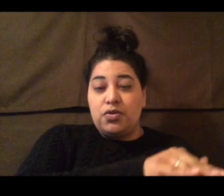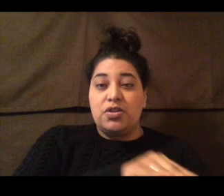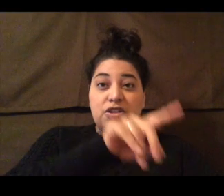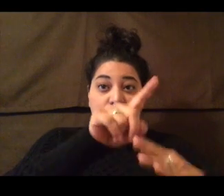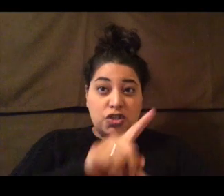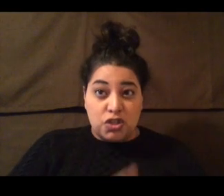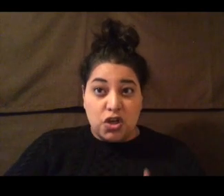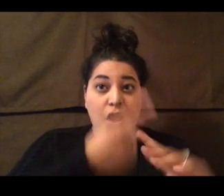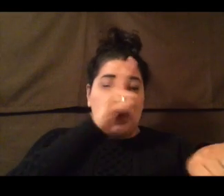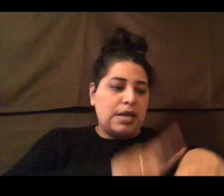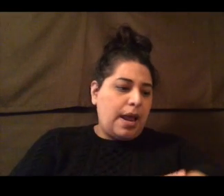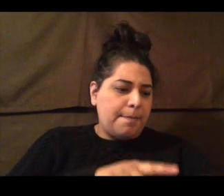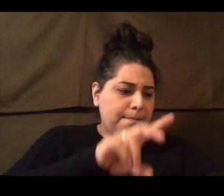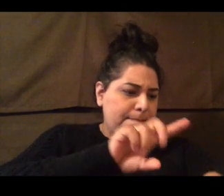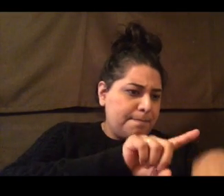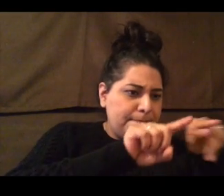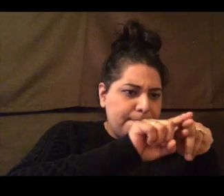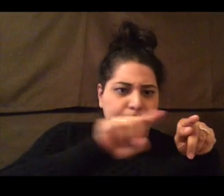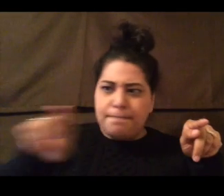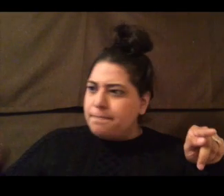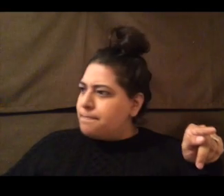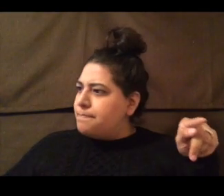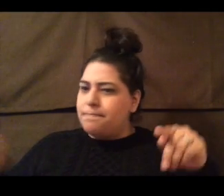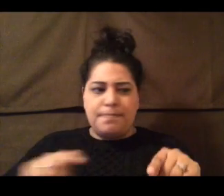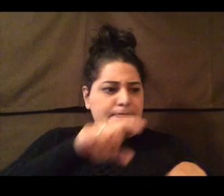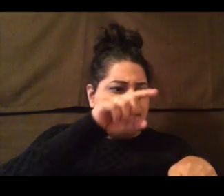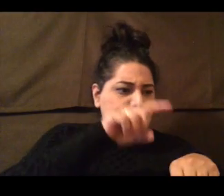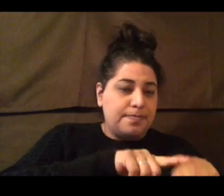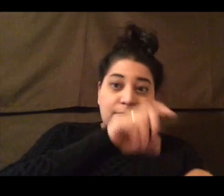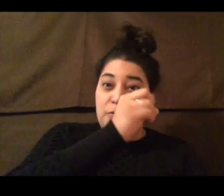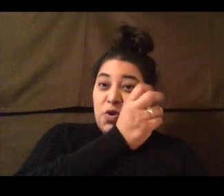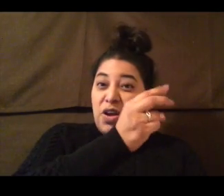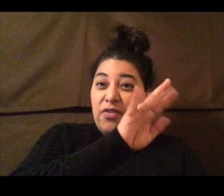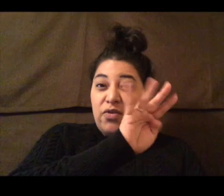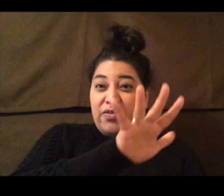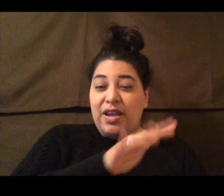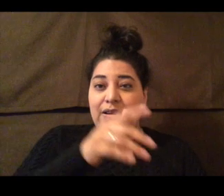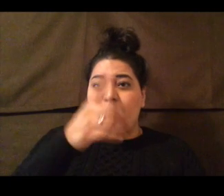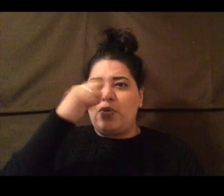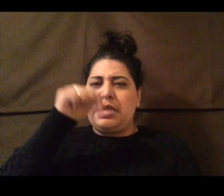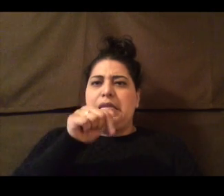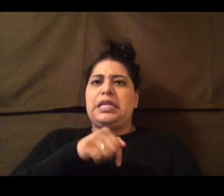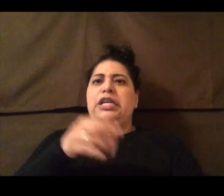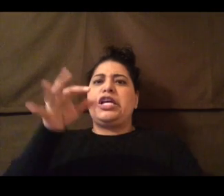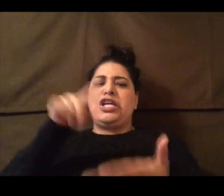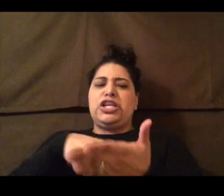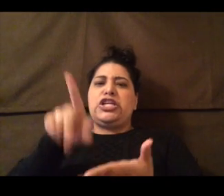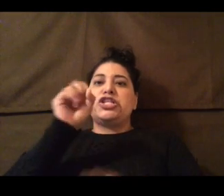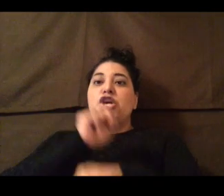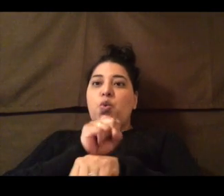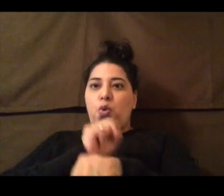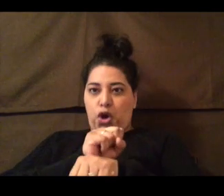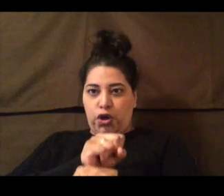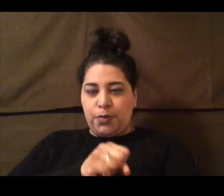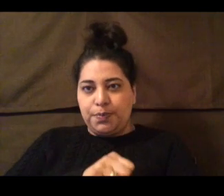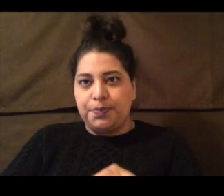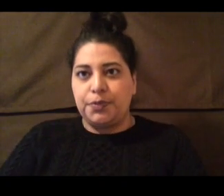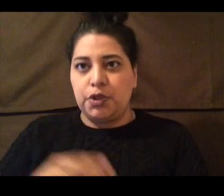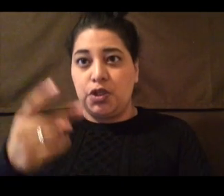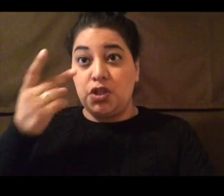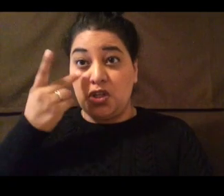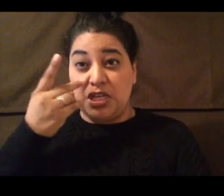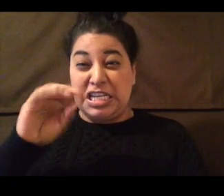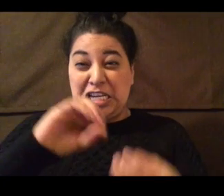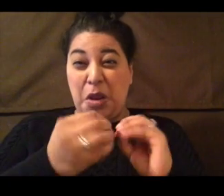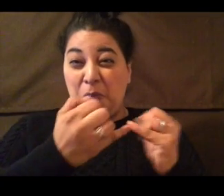is 12:45. Let's check our work. For this one, let's check our work. Okay, so I'm going to make my number line. Sorry, it's kind of crooked. I'm